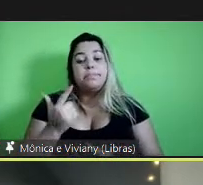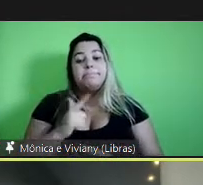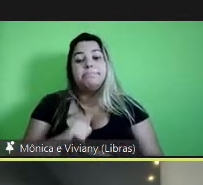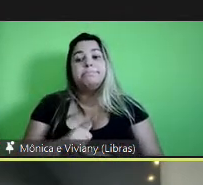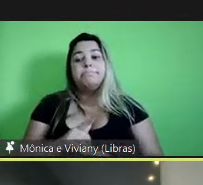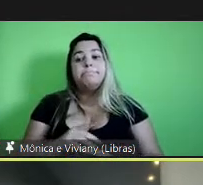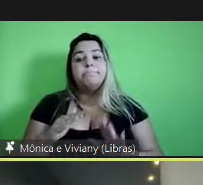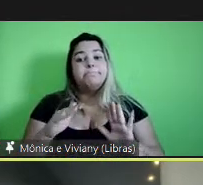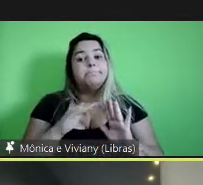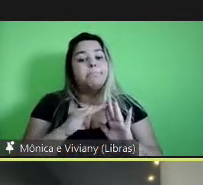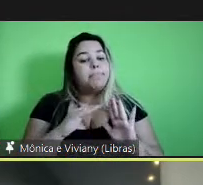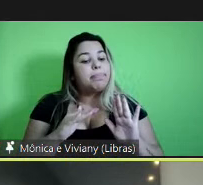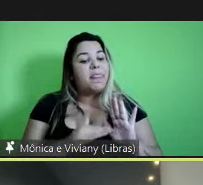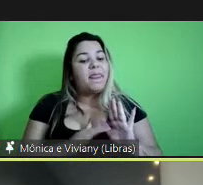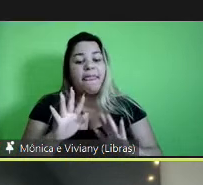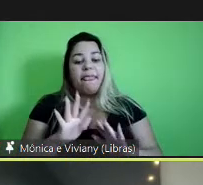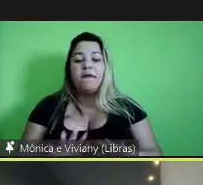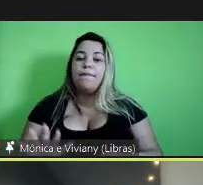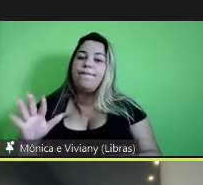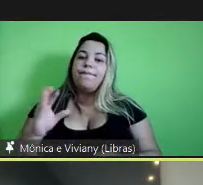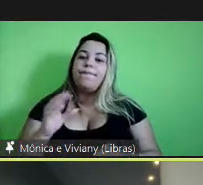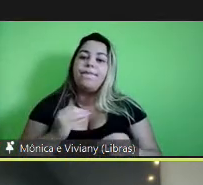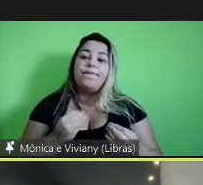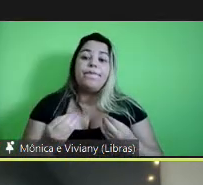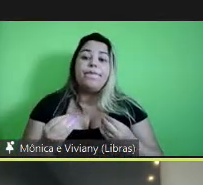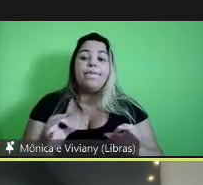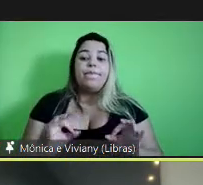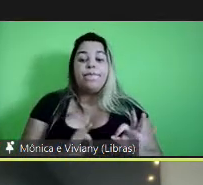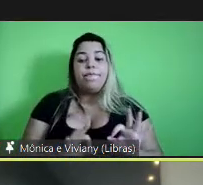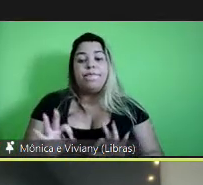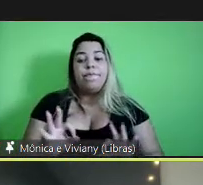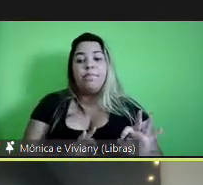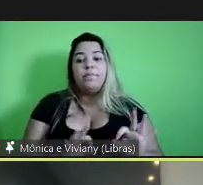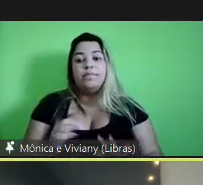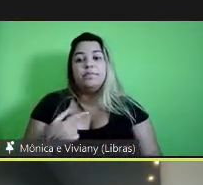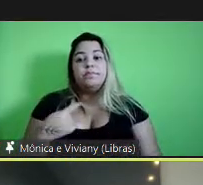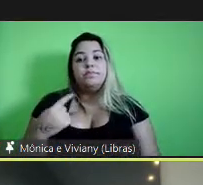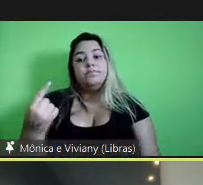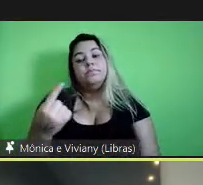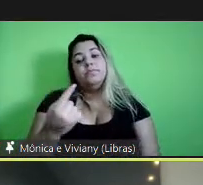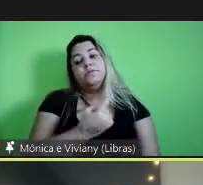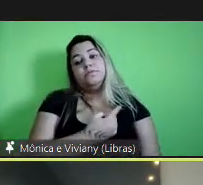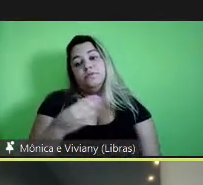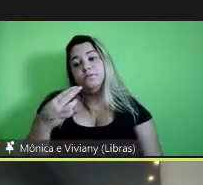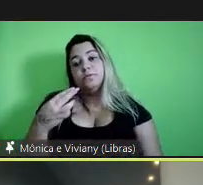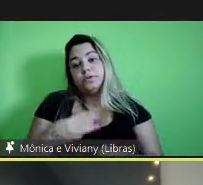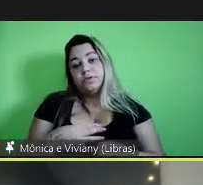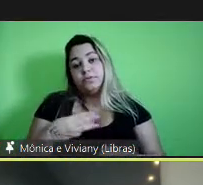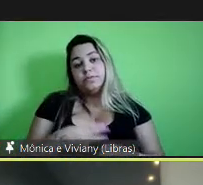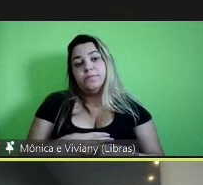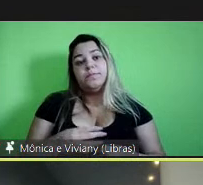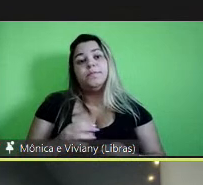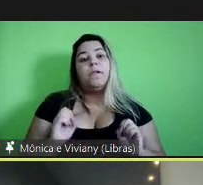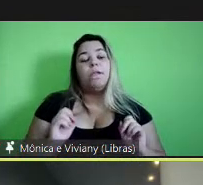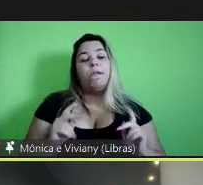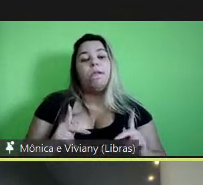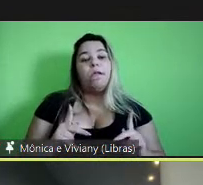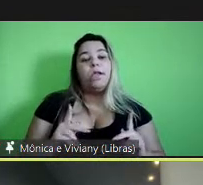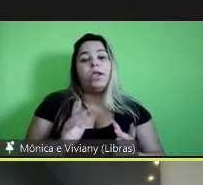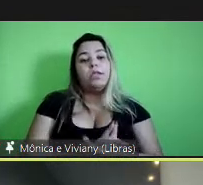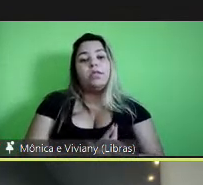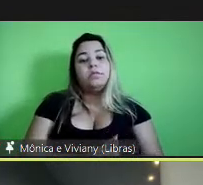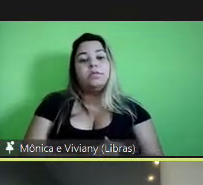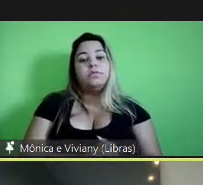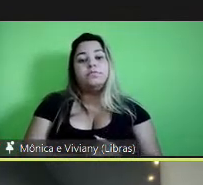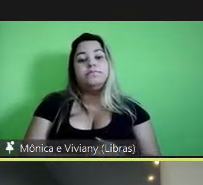I try to bring here a general overview on how we organize PINA in our municipality. So I'm going